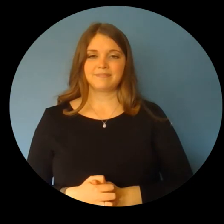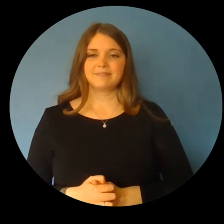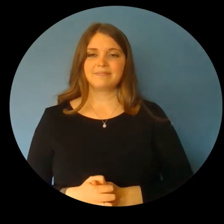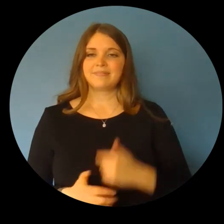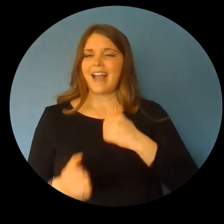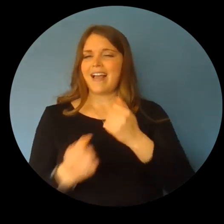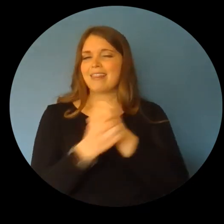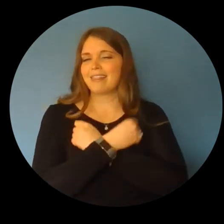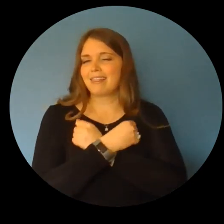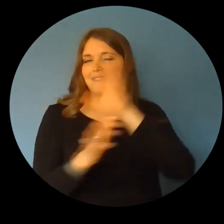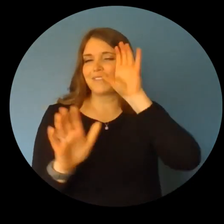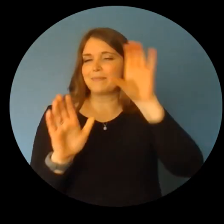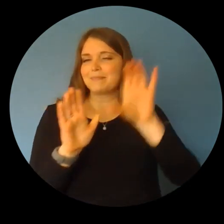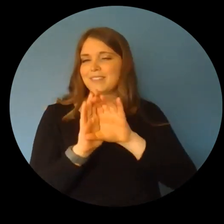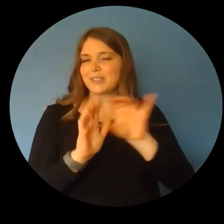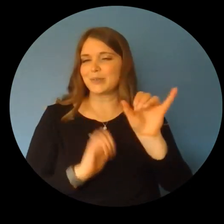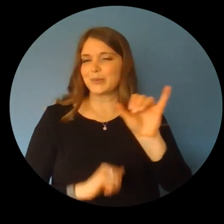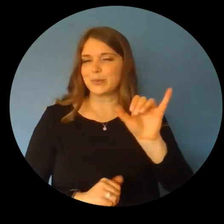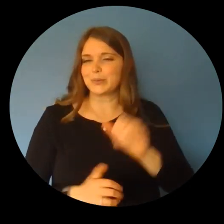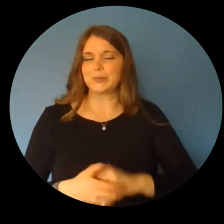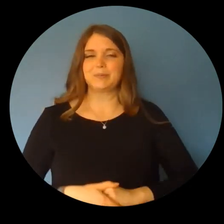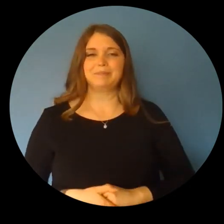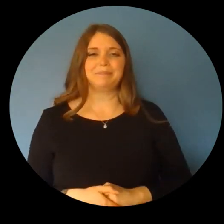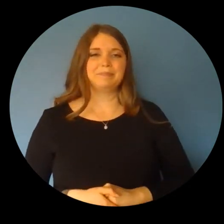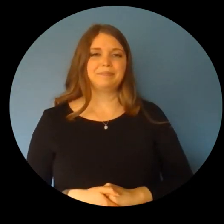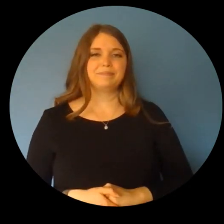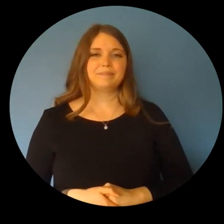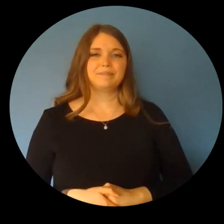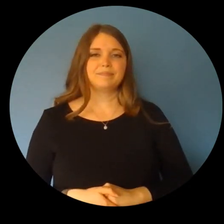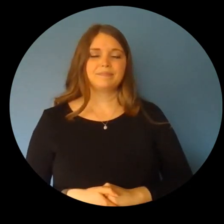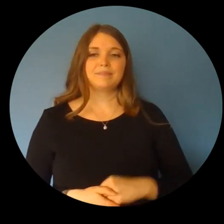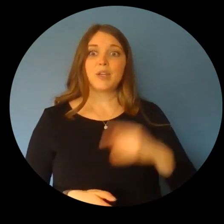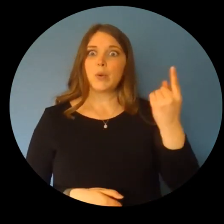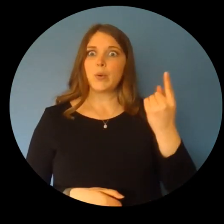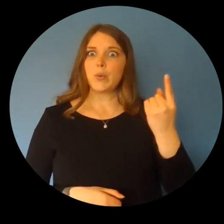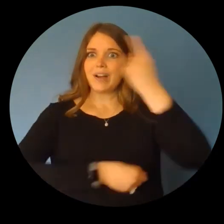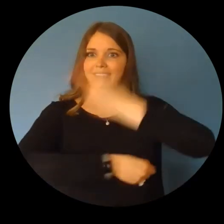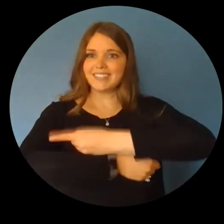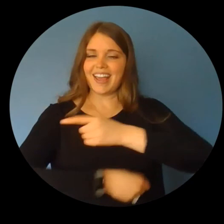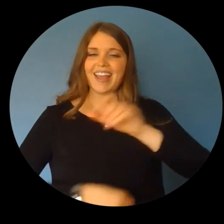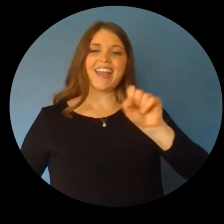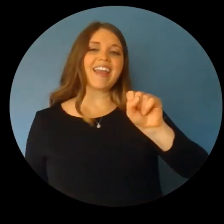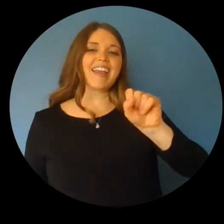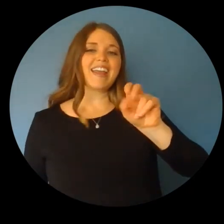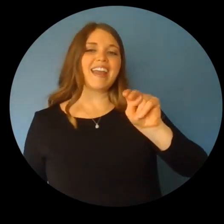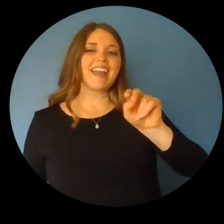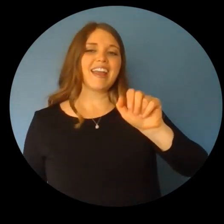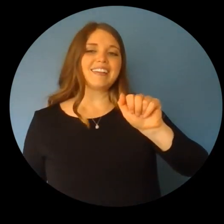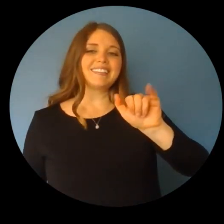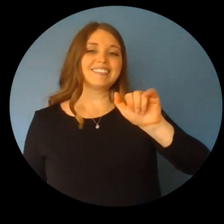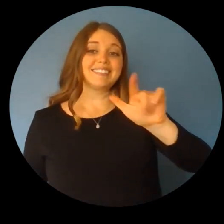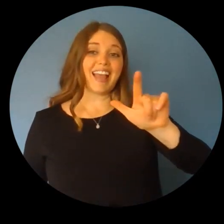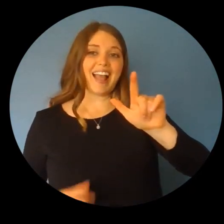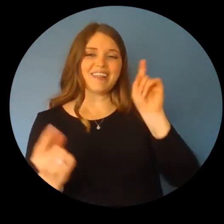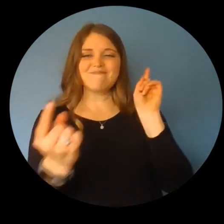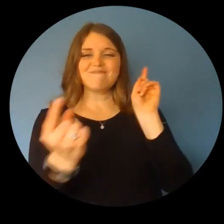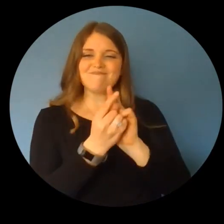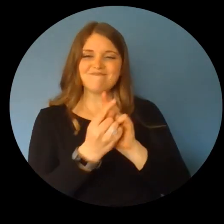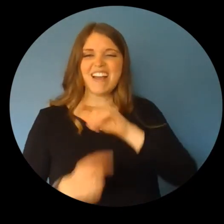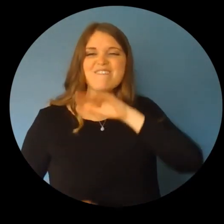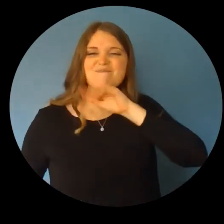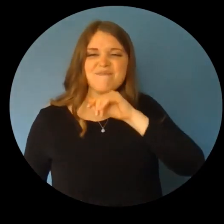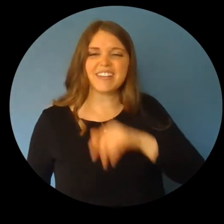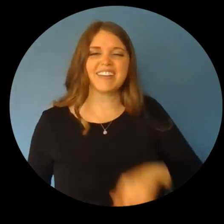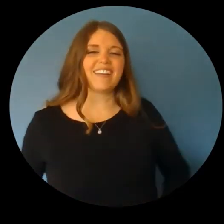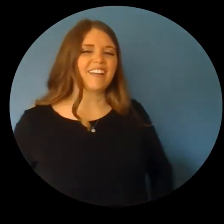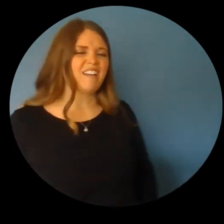I love the pictures in this book, too. So one day, Snail met a pig. "My,